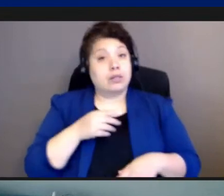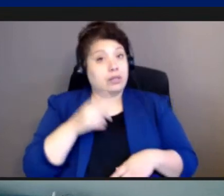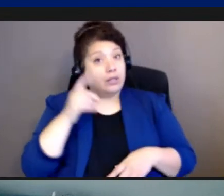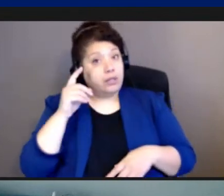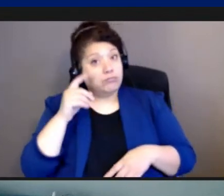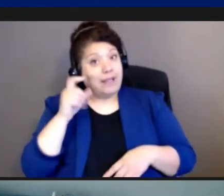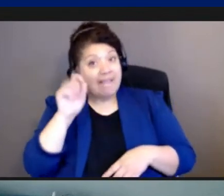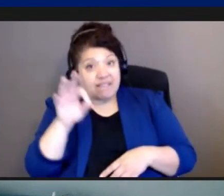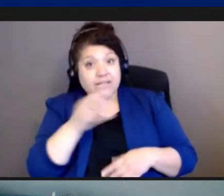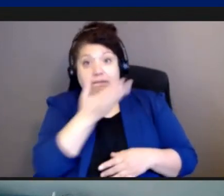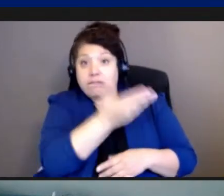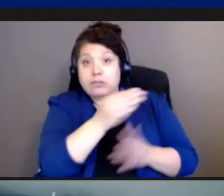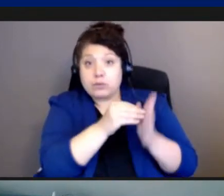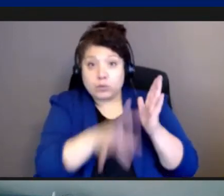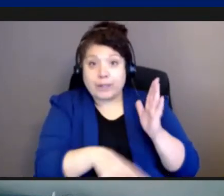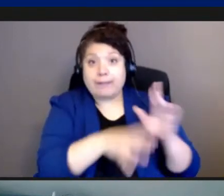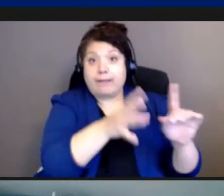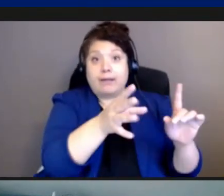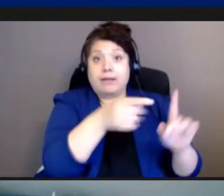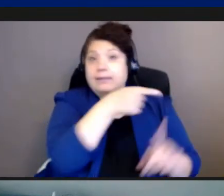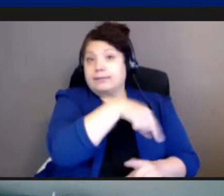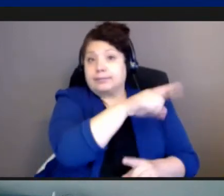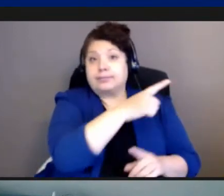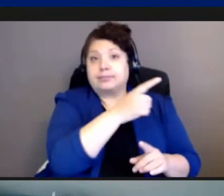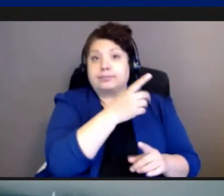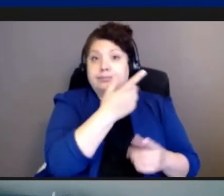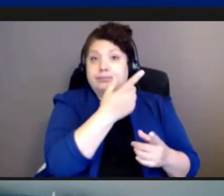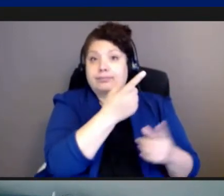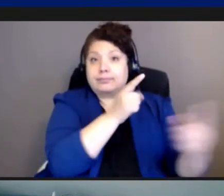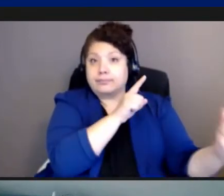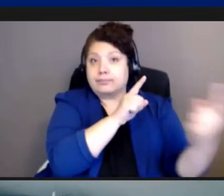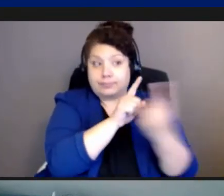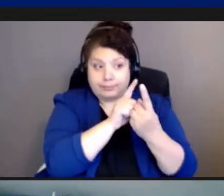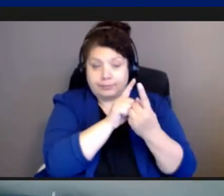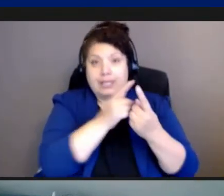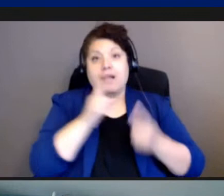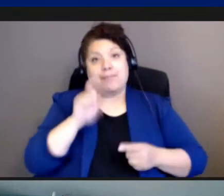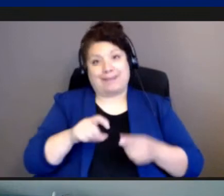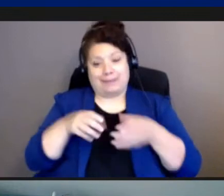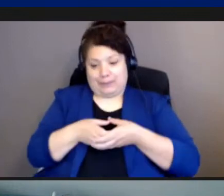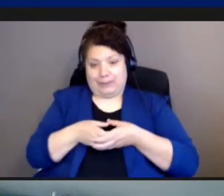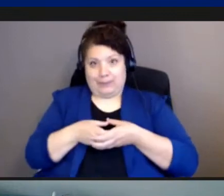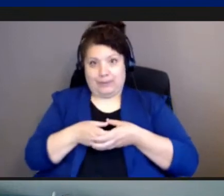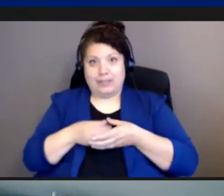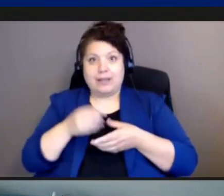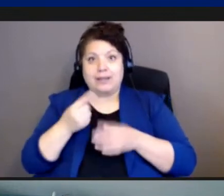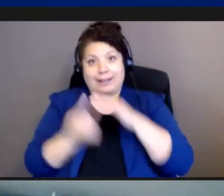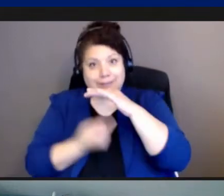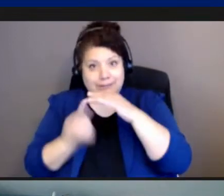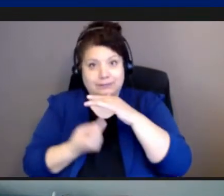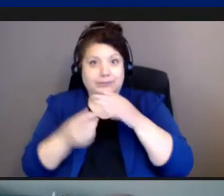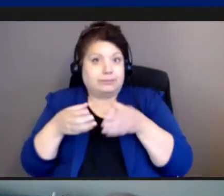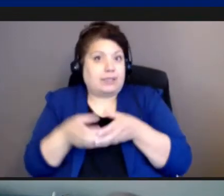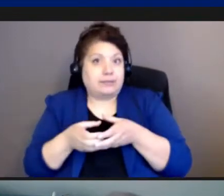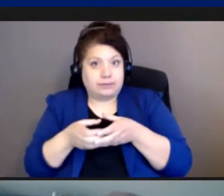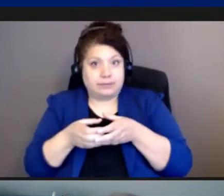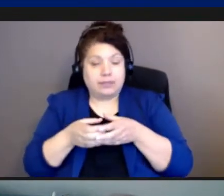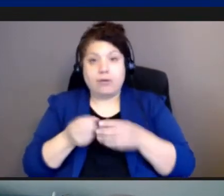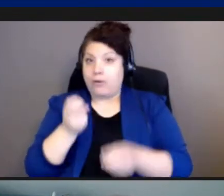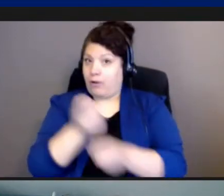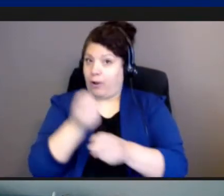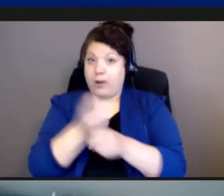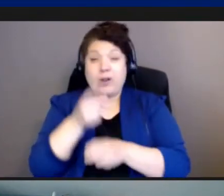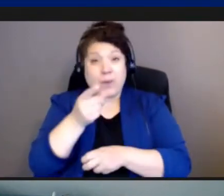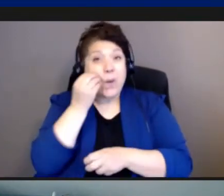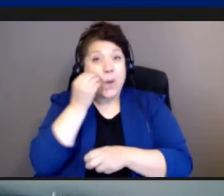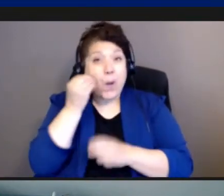they isolate themselves from the family within the household, and that's going to be more challenging, admittedly, in terms of maintaining that 2-meter